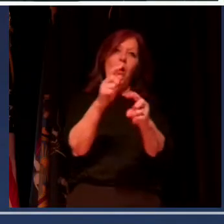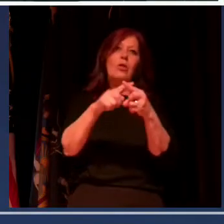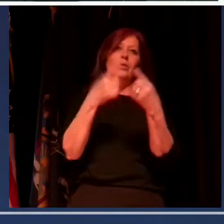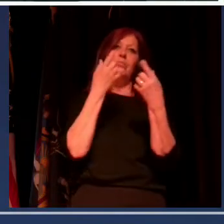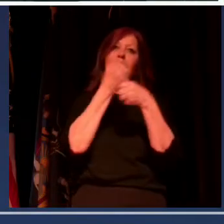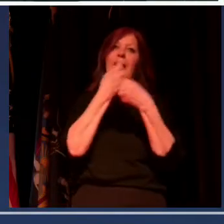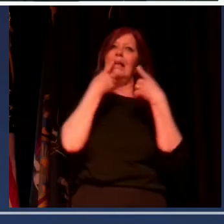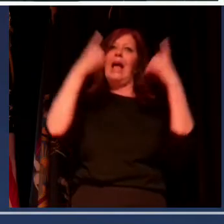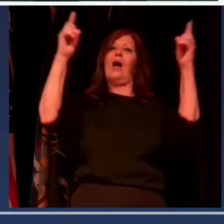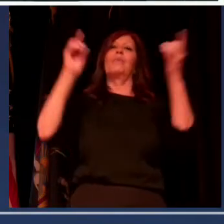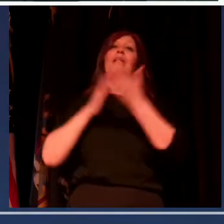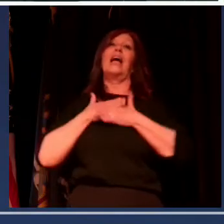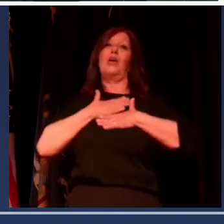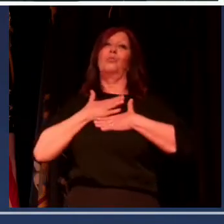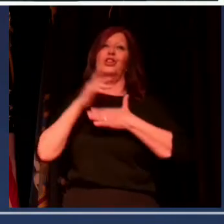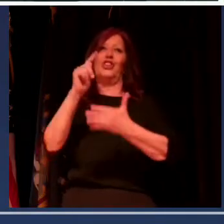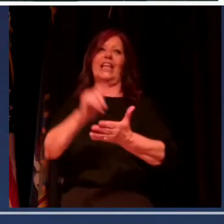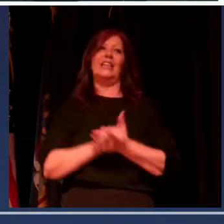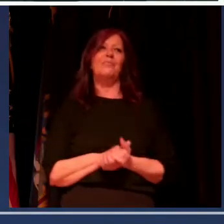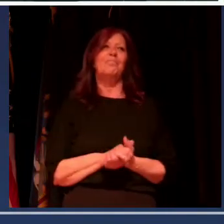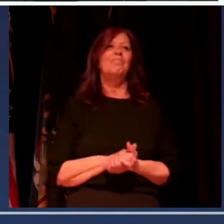happen. I appreciate it.